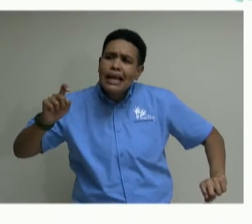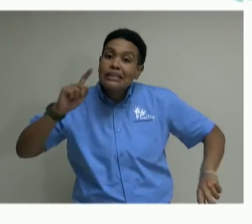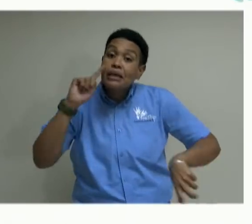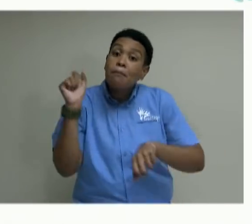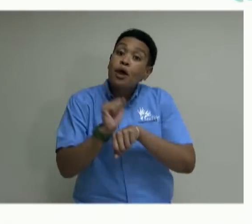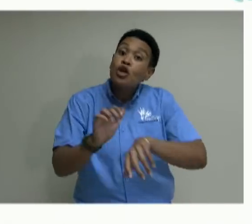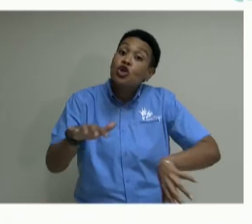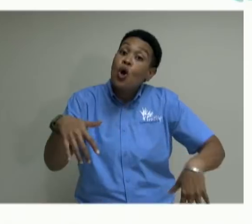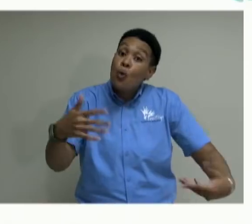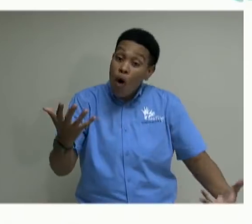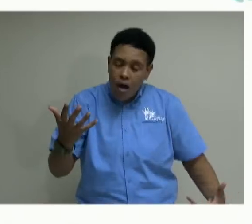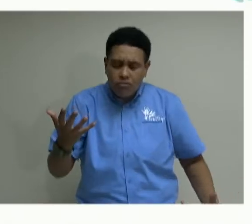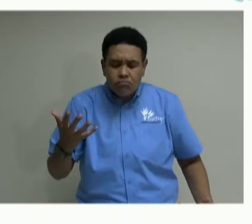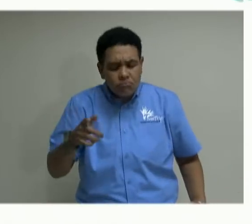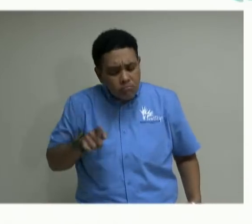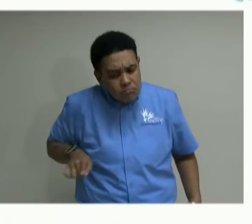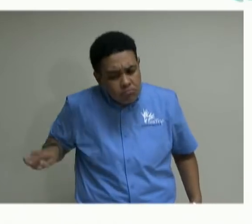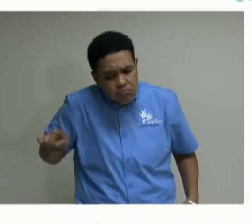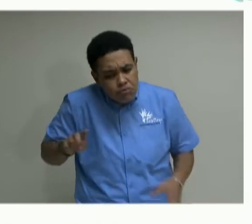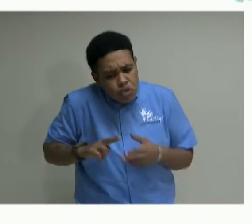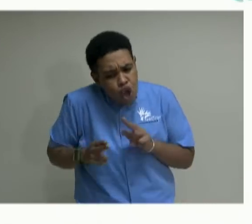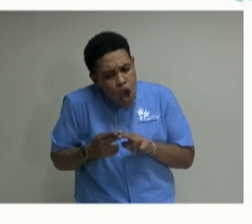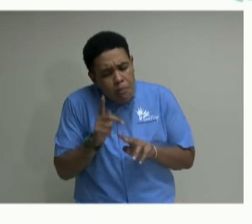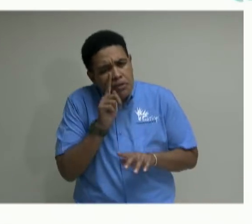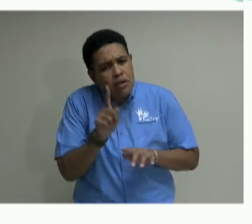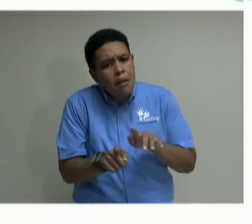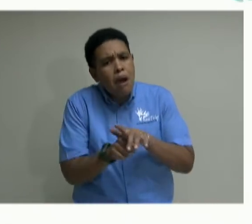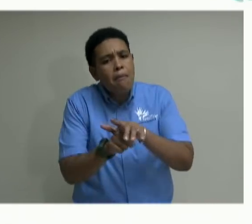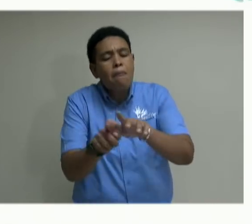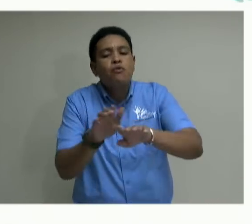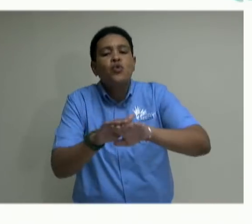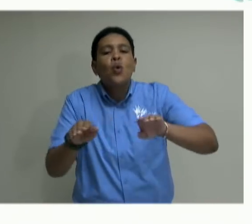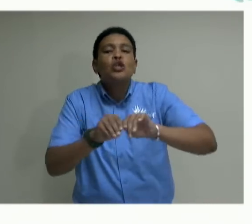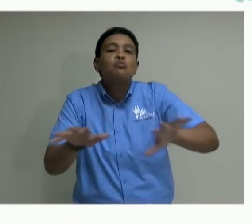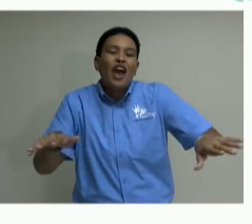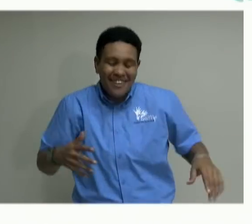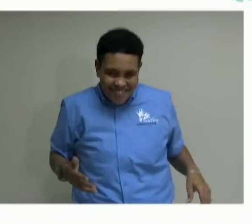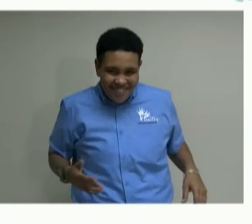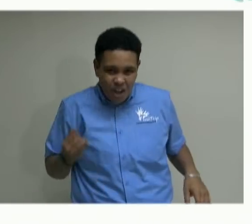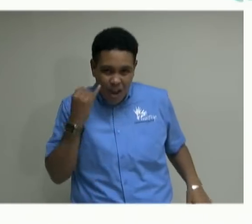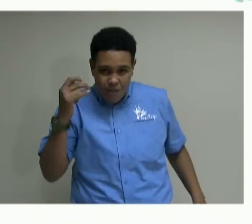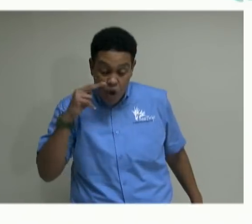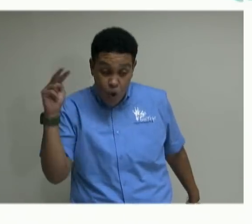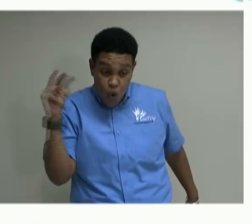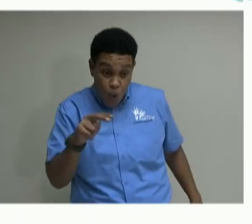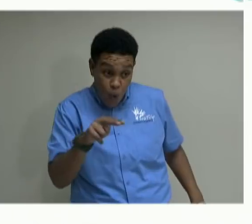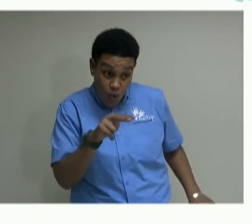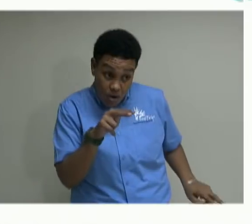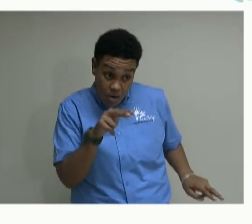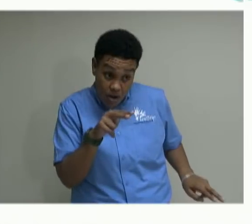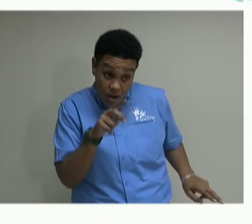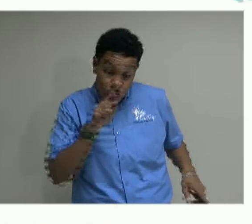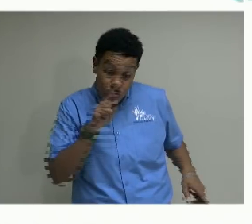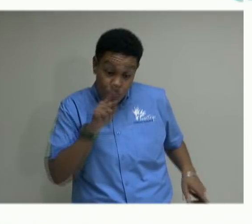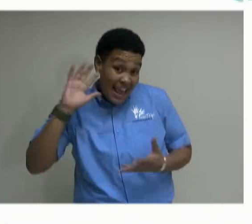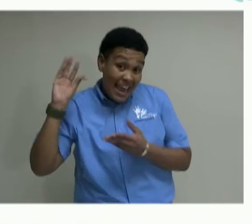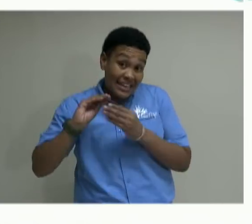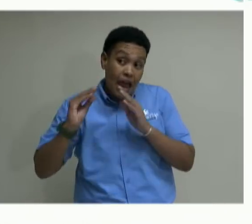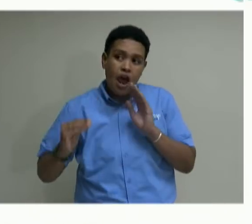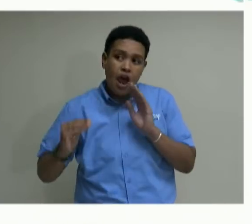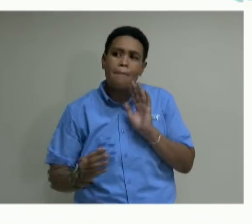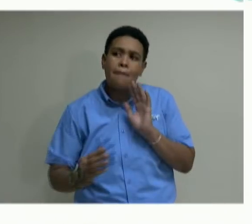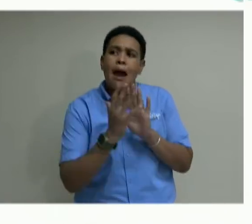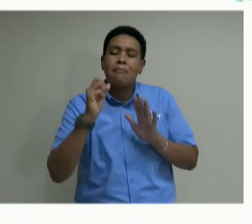ensuring that these cases do not spread. So if you look at it, the entire map